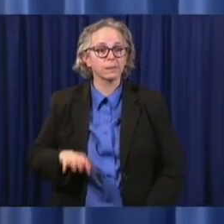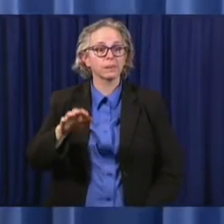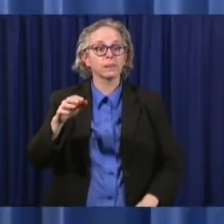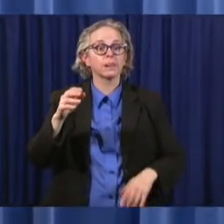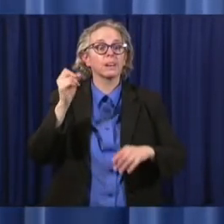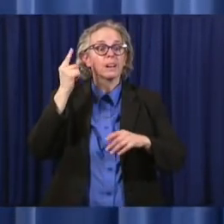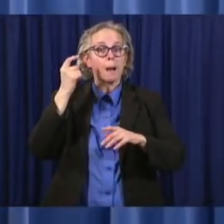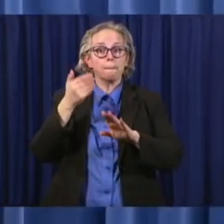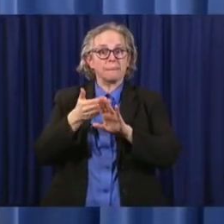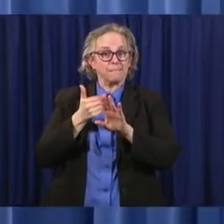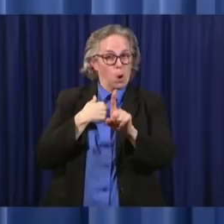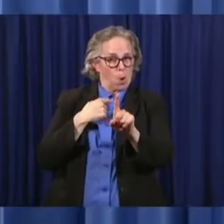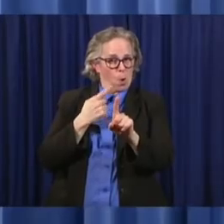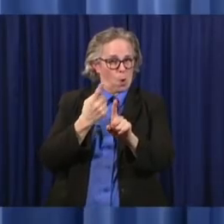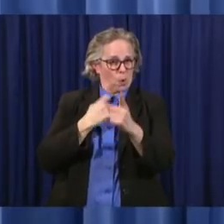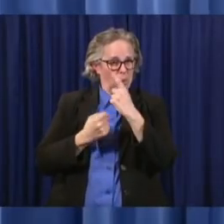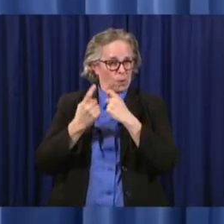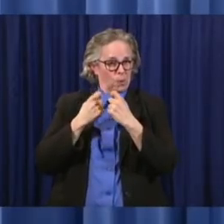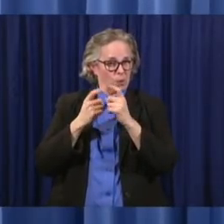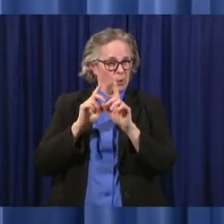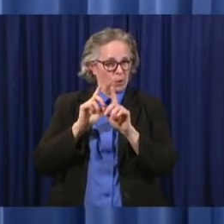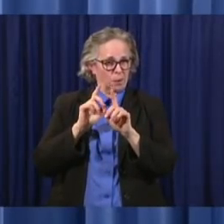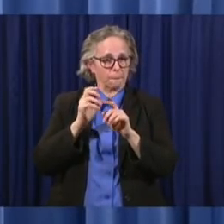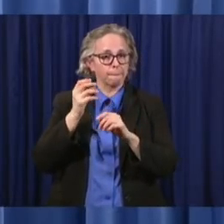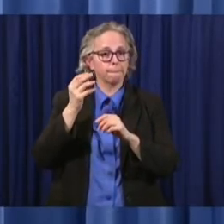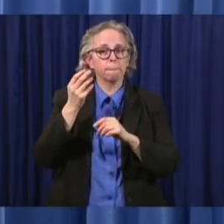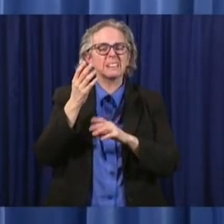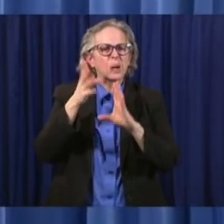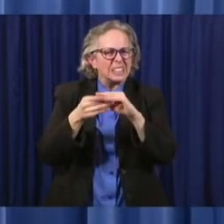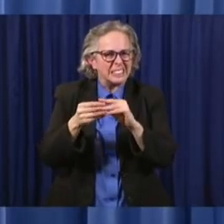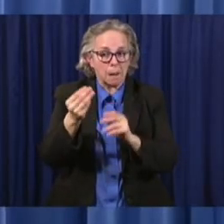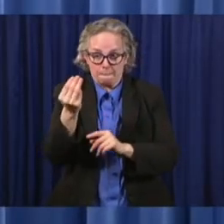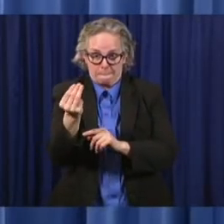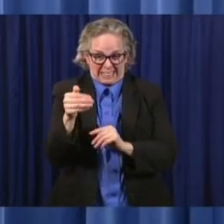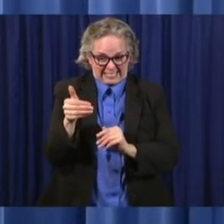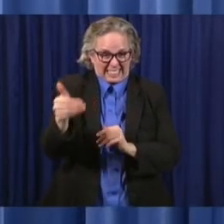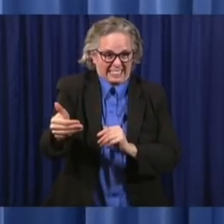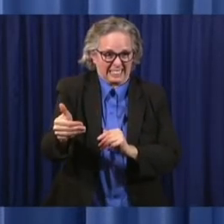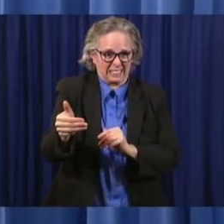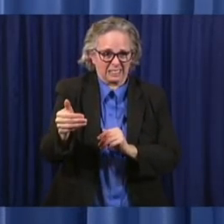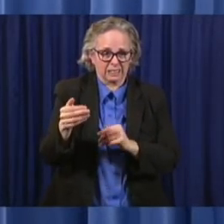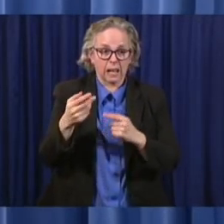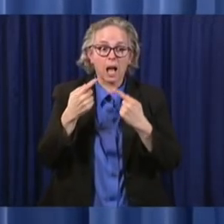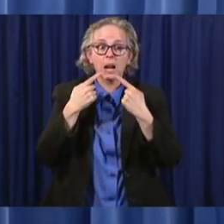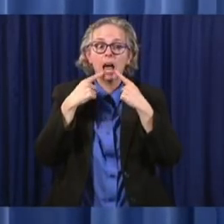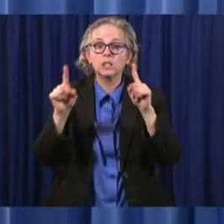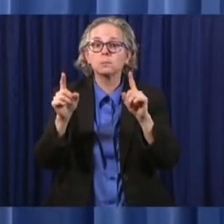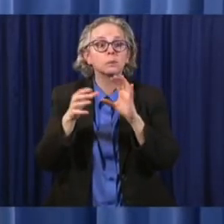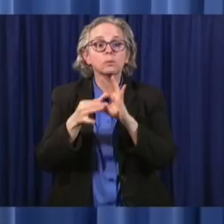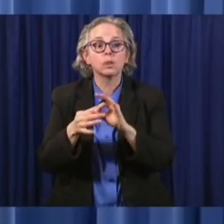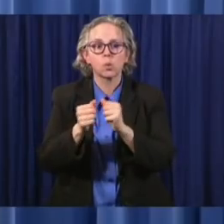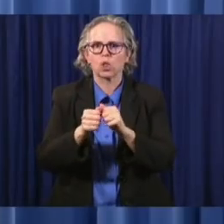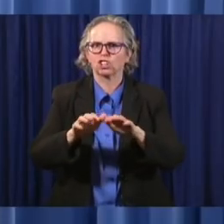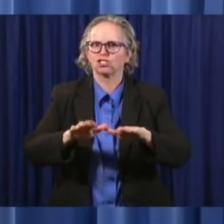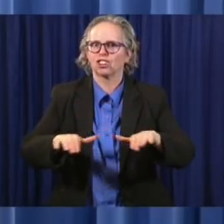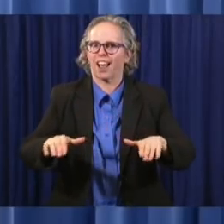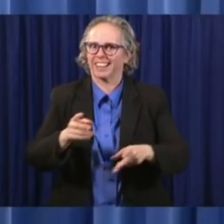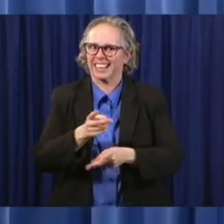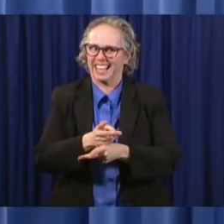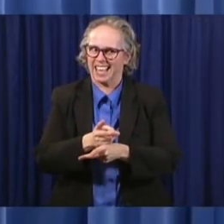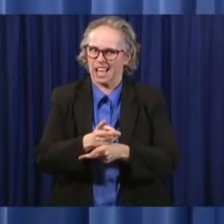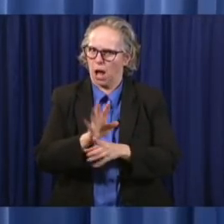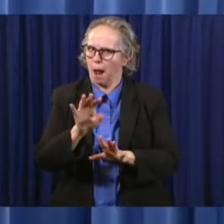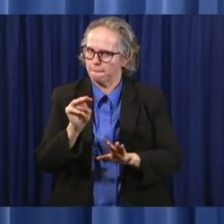also wanted to mention that on Monday, we will have an announcement in regard to child care. So that will be coming up on